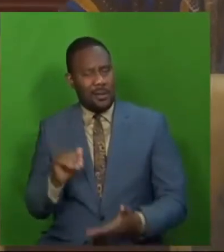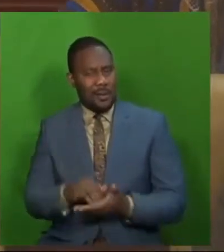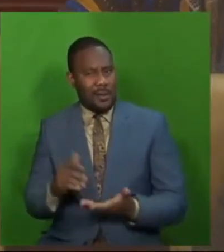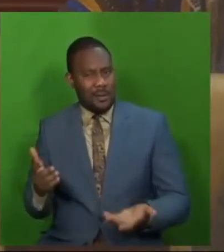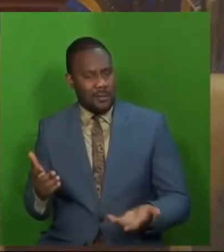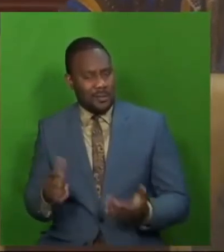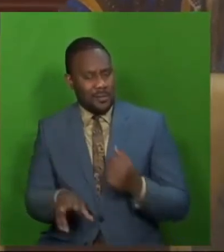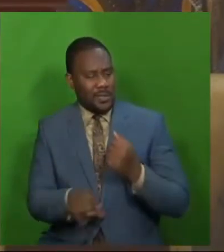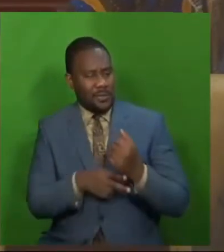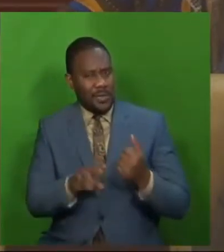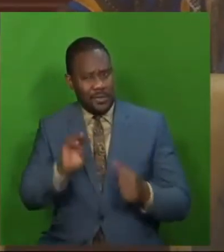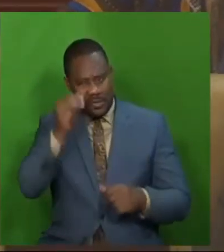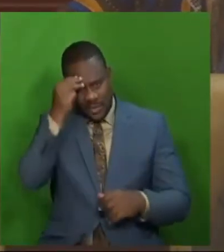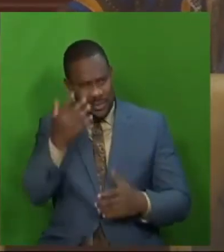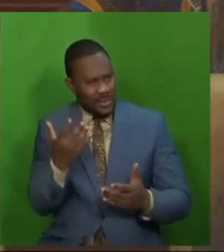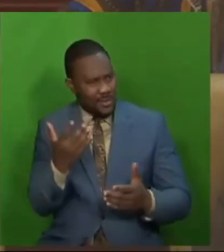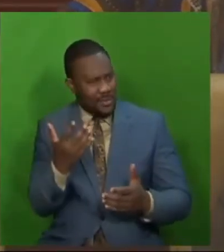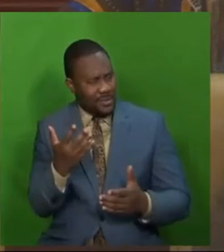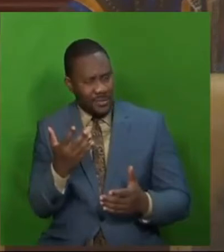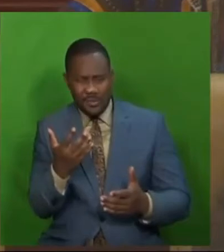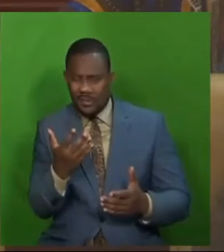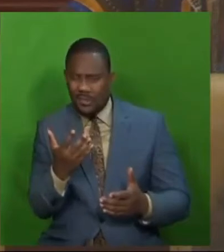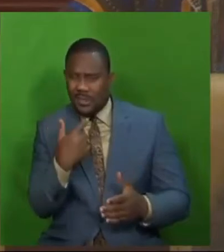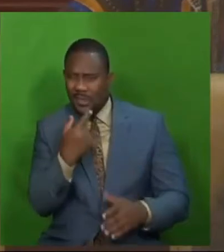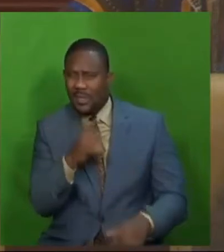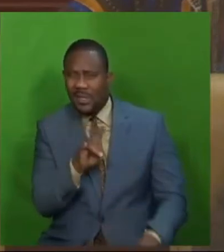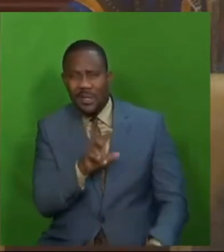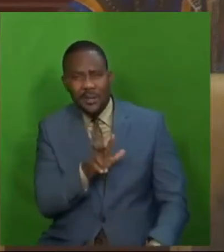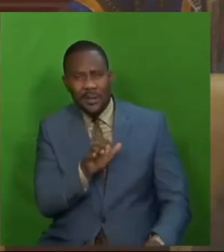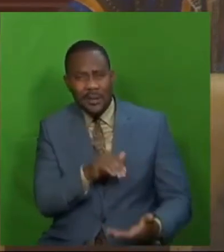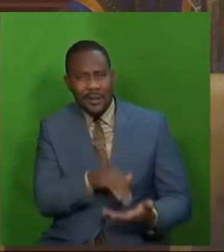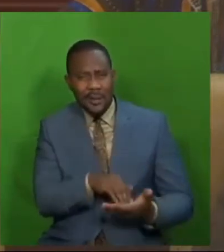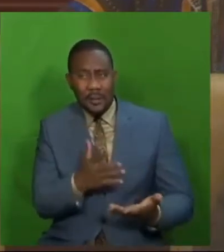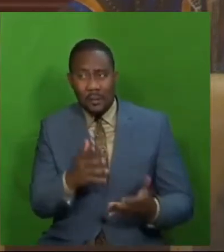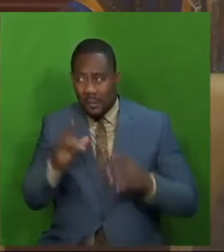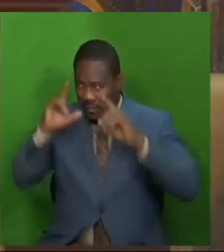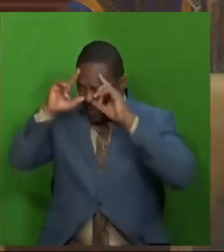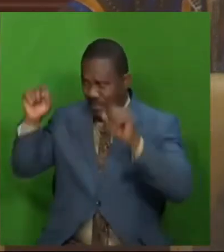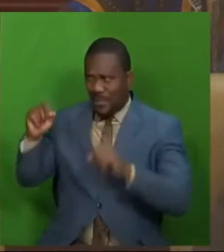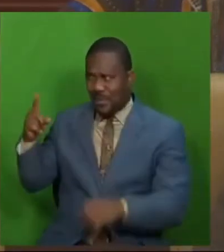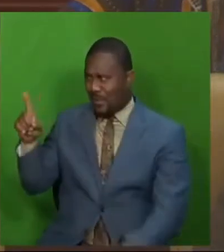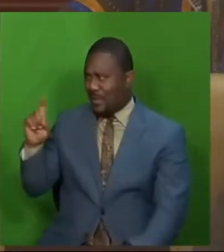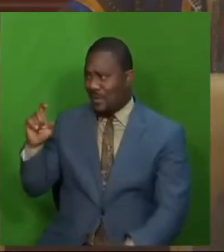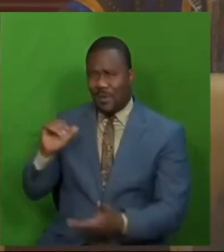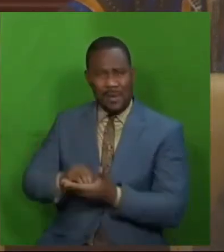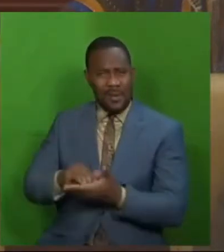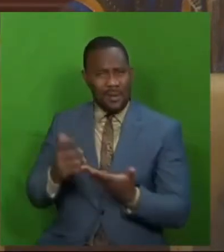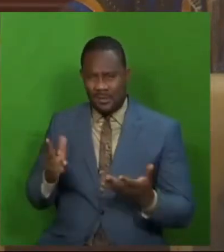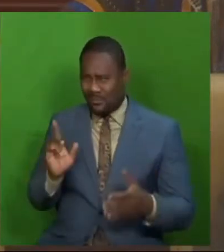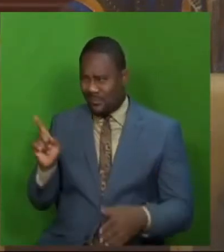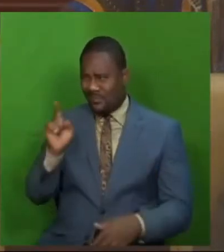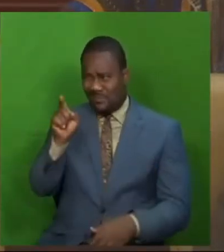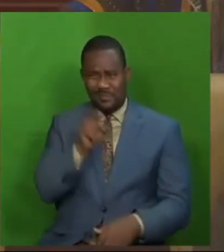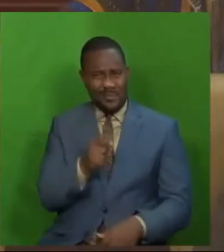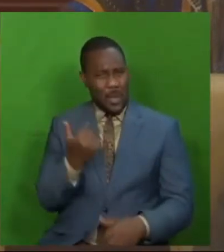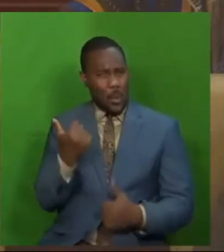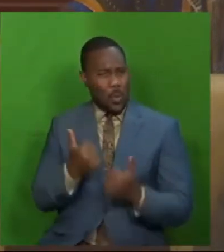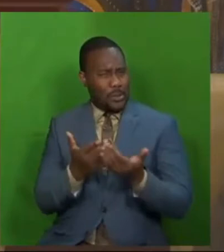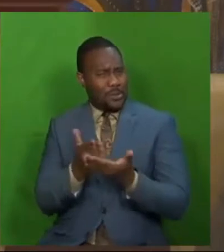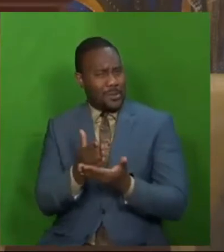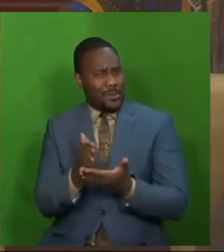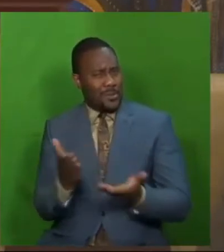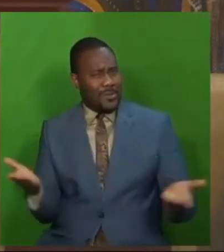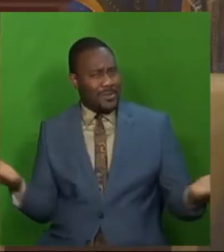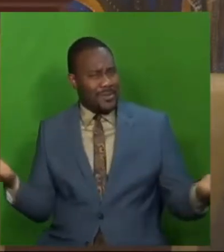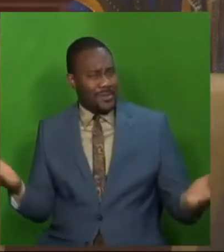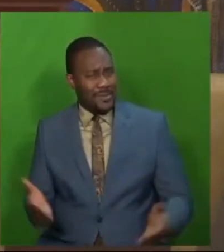Minister is now talking about 83,000. And the President is talking about 100,000. So which is which? And we are